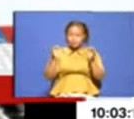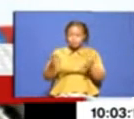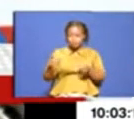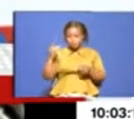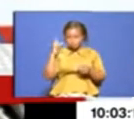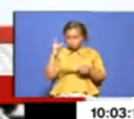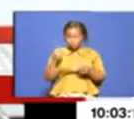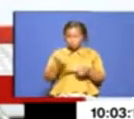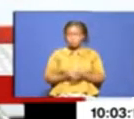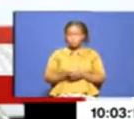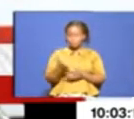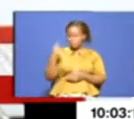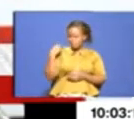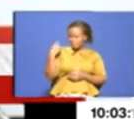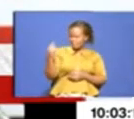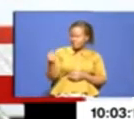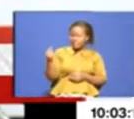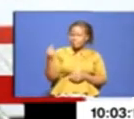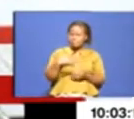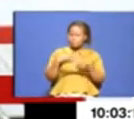Yesterday I saw some coverage on this.